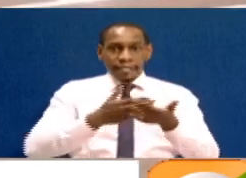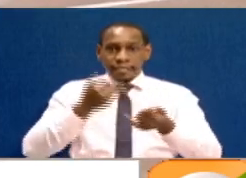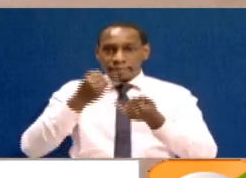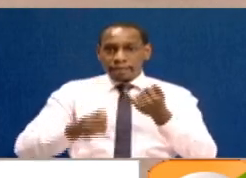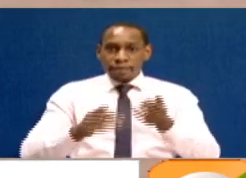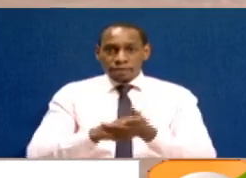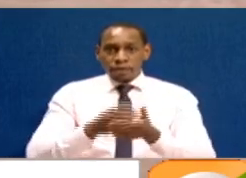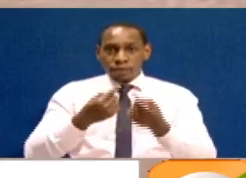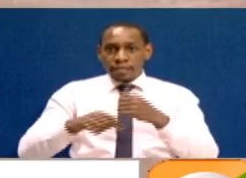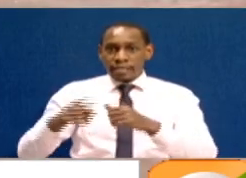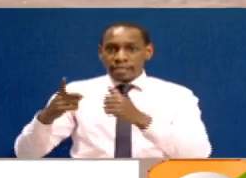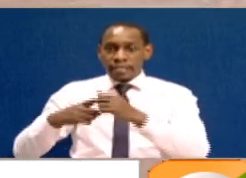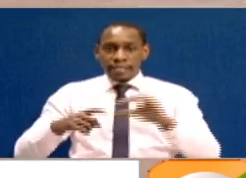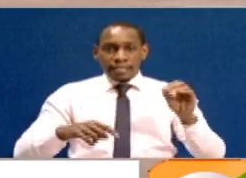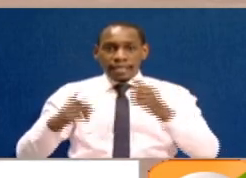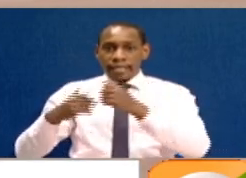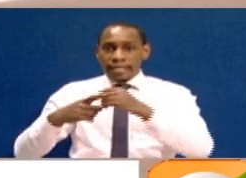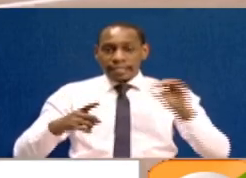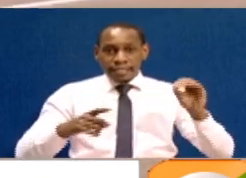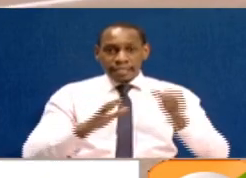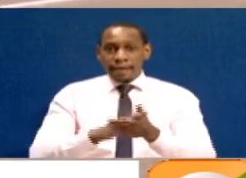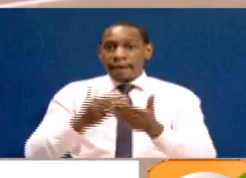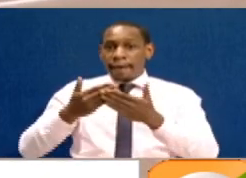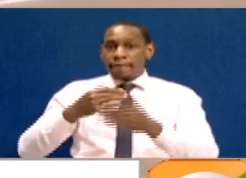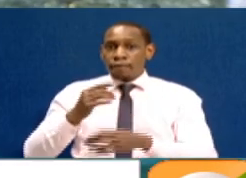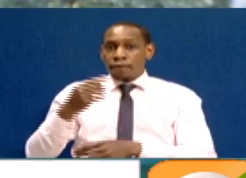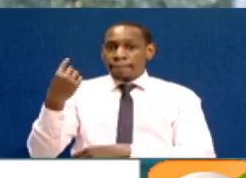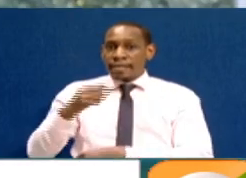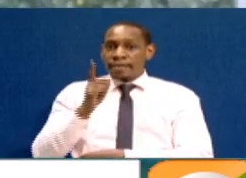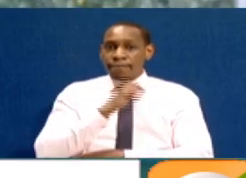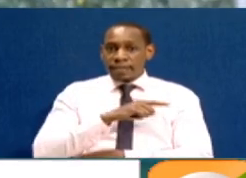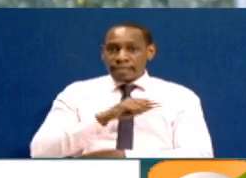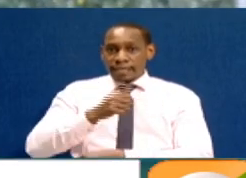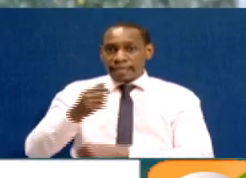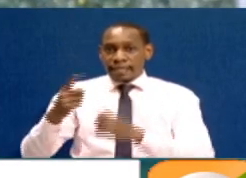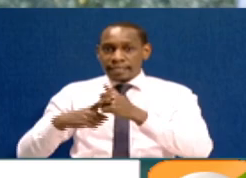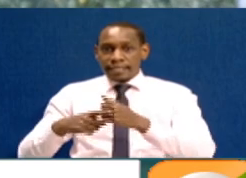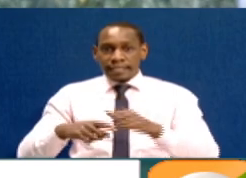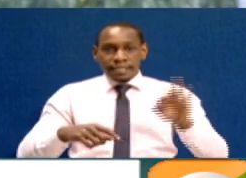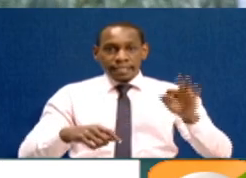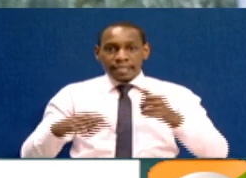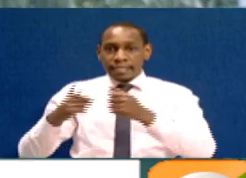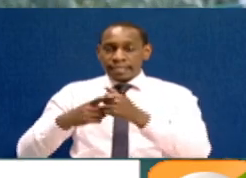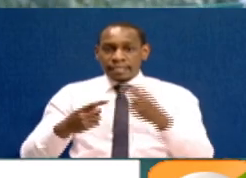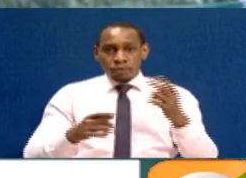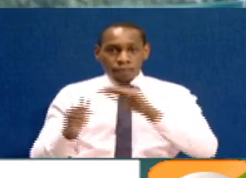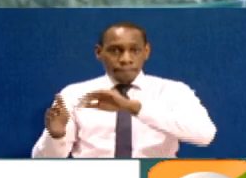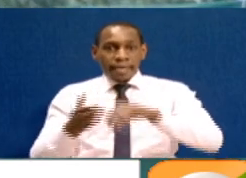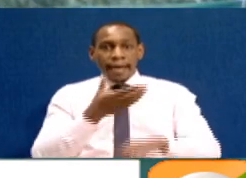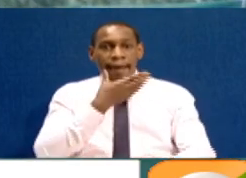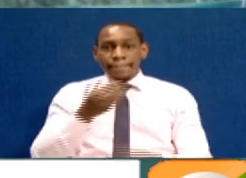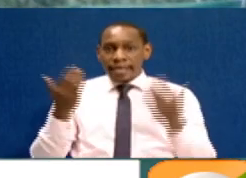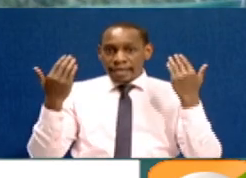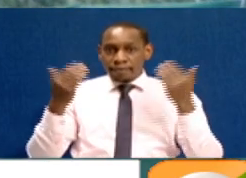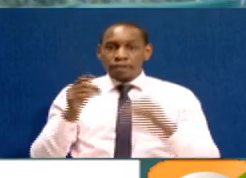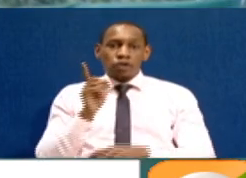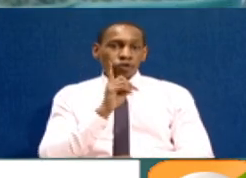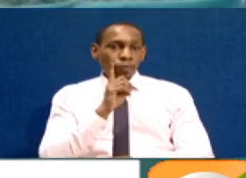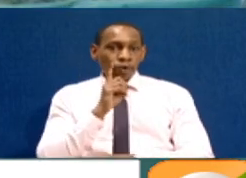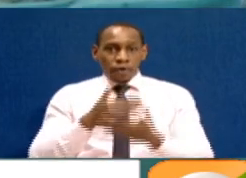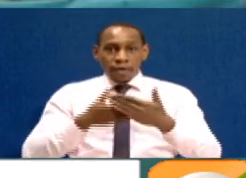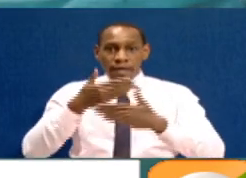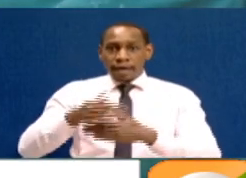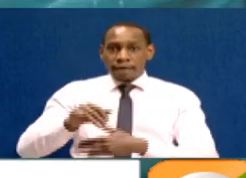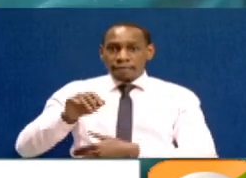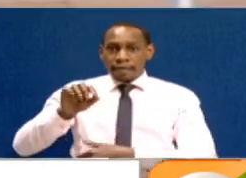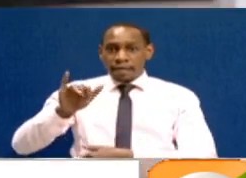winning in straight sets of 6-love, 6-love. Owegi had earlier beaten Roslida Asumwa 6-3, 6-2. The men's final will be staged tomorrow